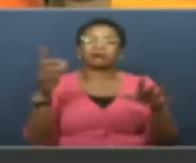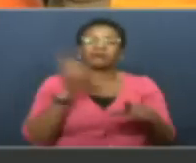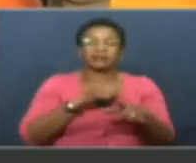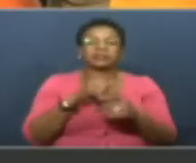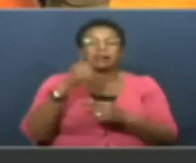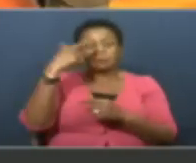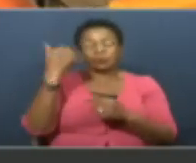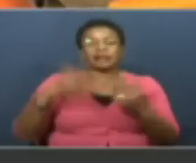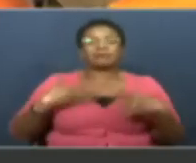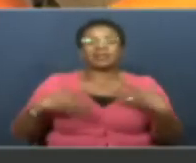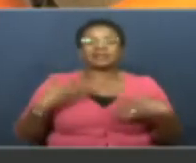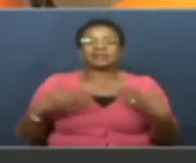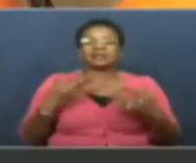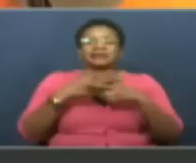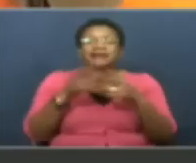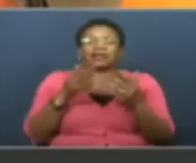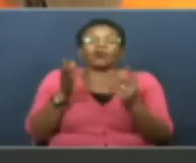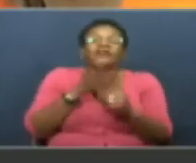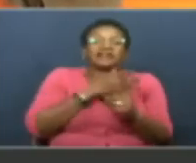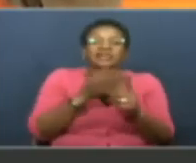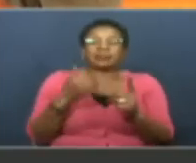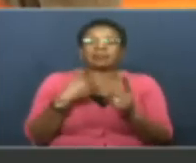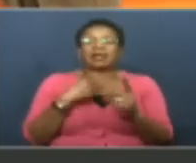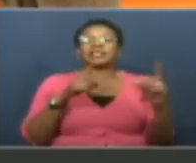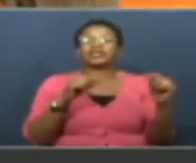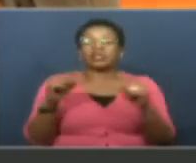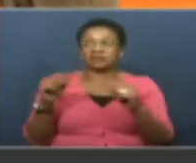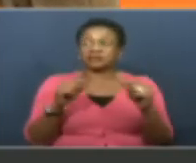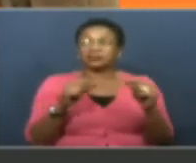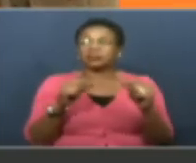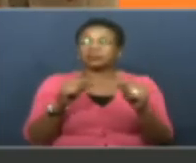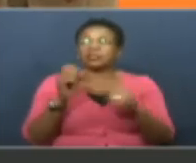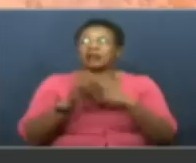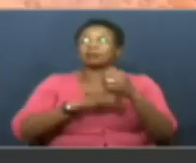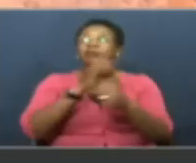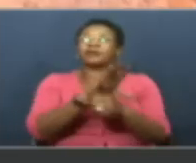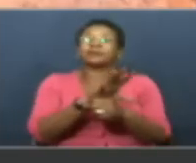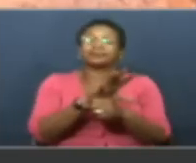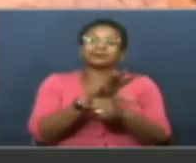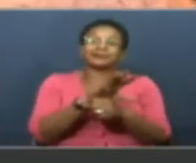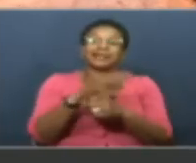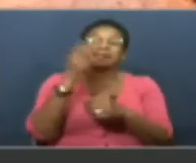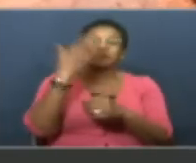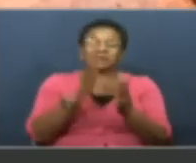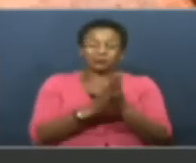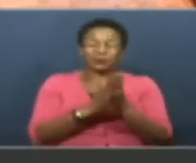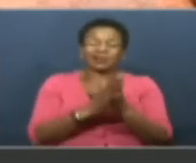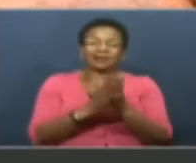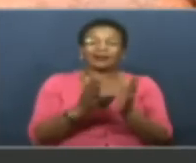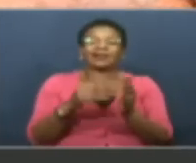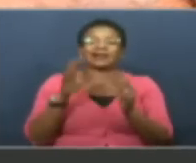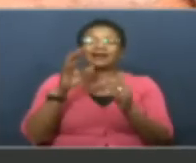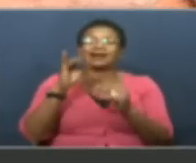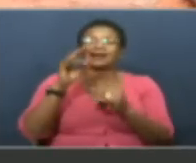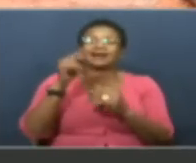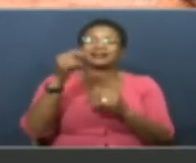happiness, she started convincing me ni chat, ni post via FB and Instagram, the